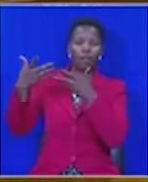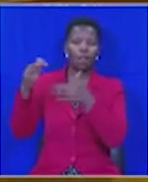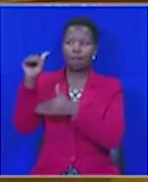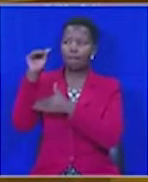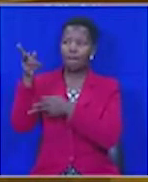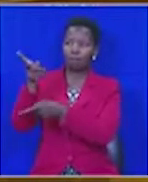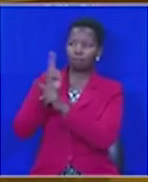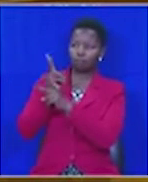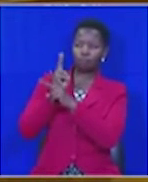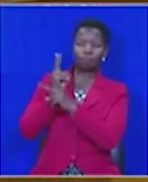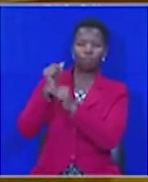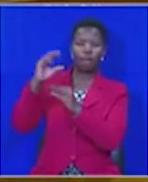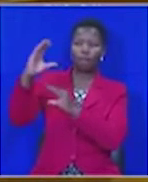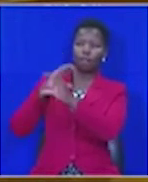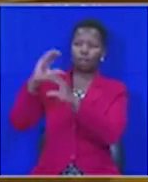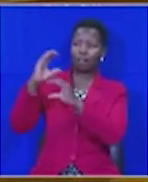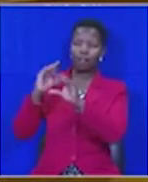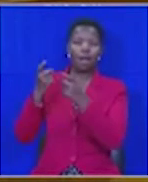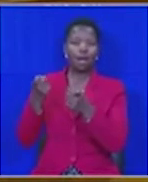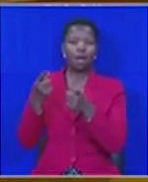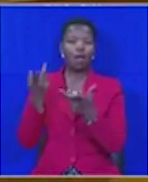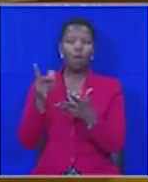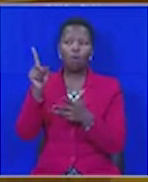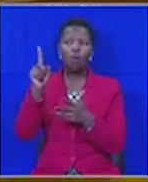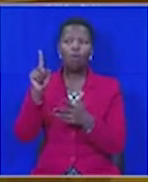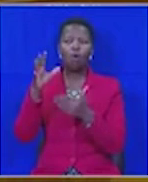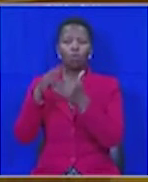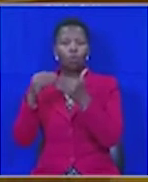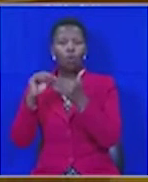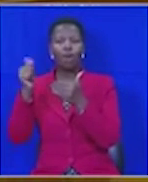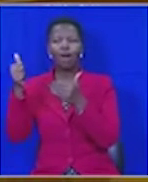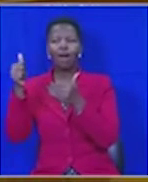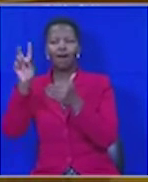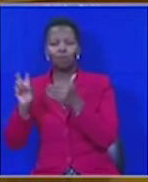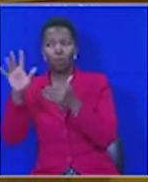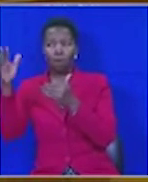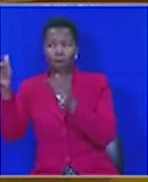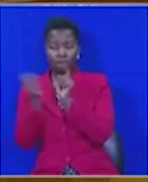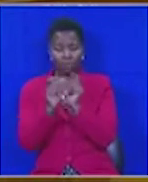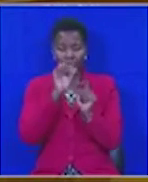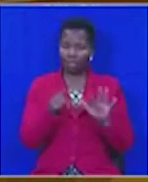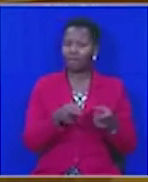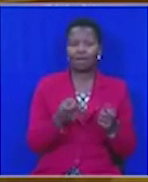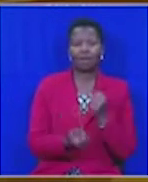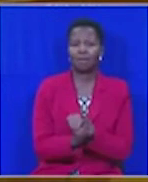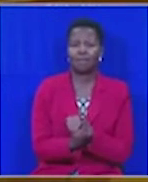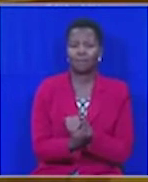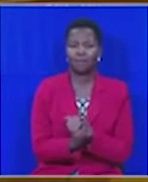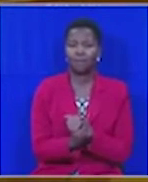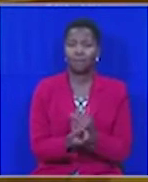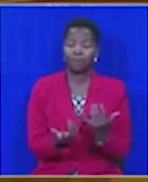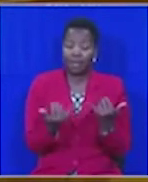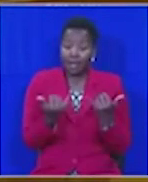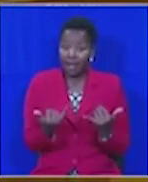refuse facilitating foreign currency transactions on our behalf. All of these could have major implications, as